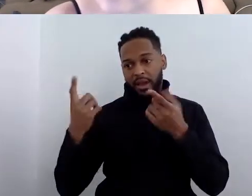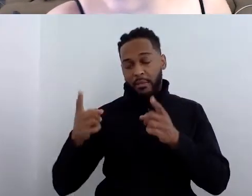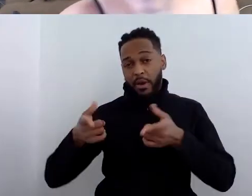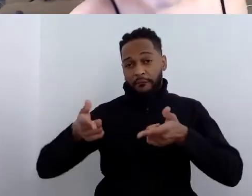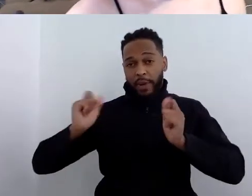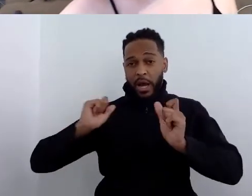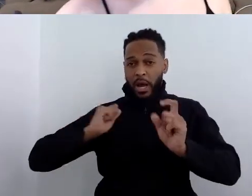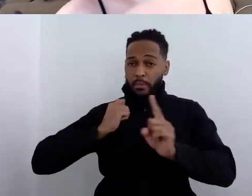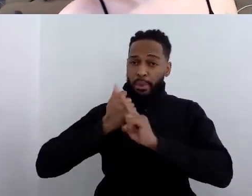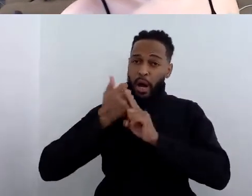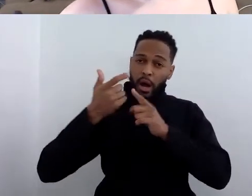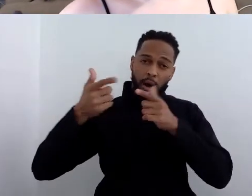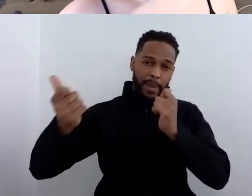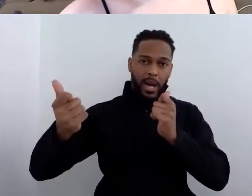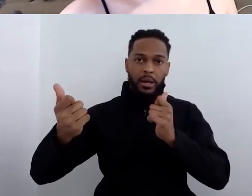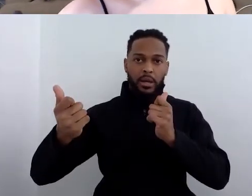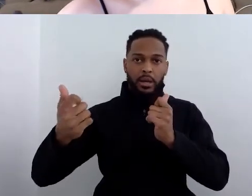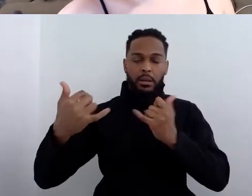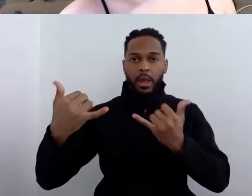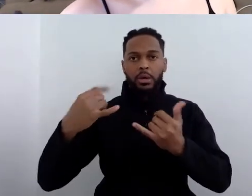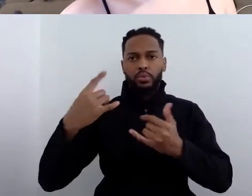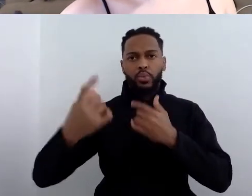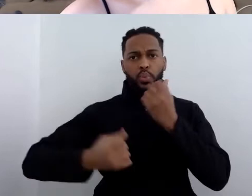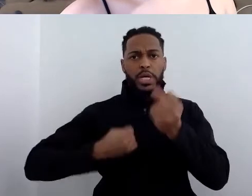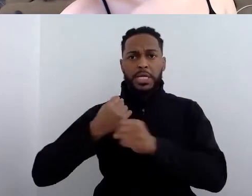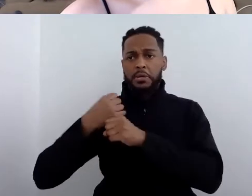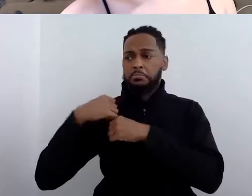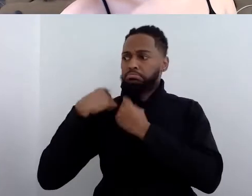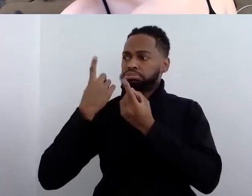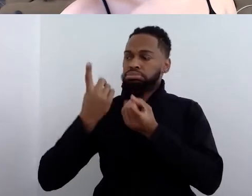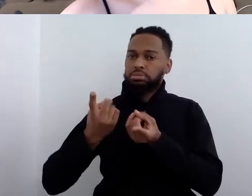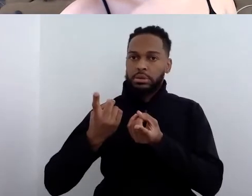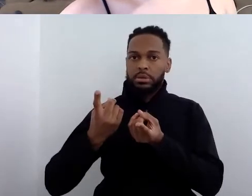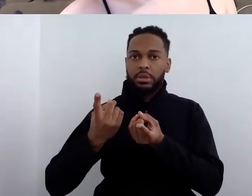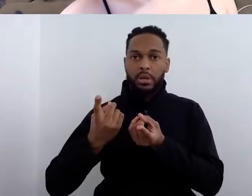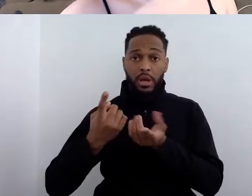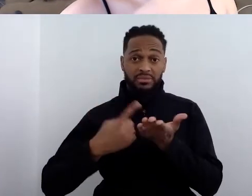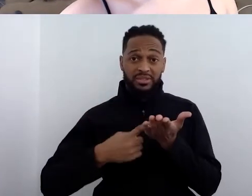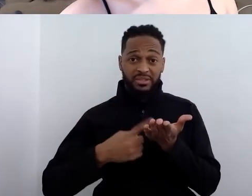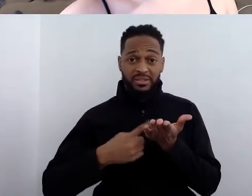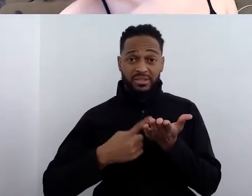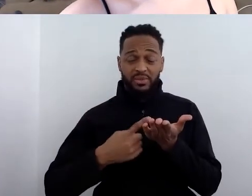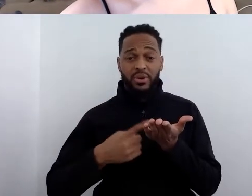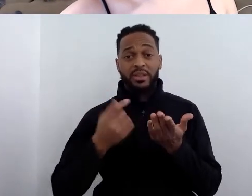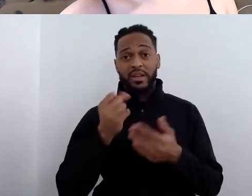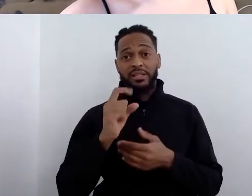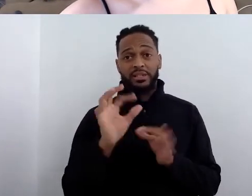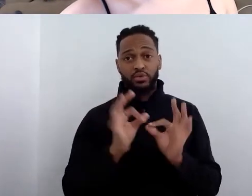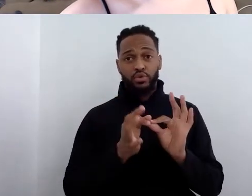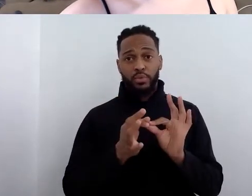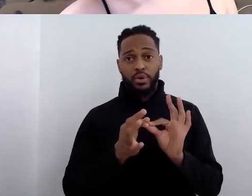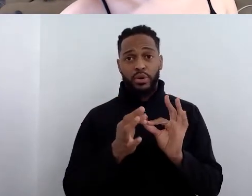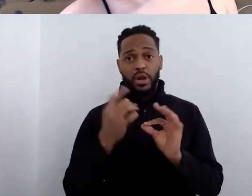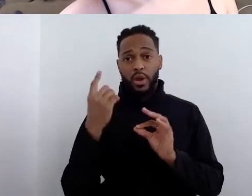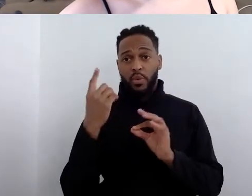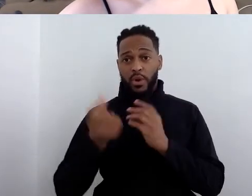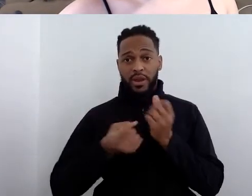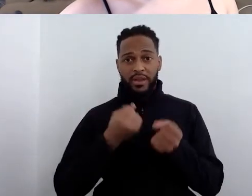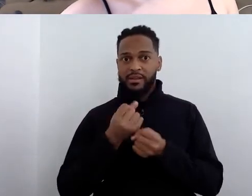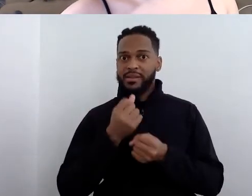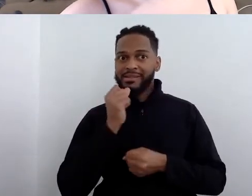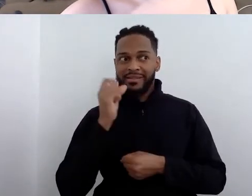this has been a year. How you haven't, we've talked about this a few times with ASL interpreters. In a year, nobody's thought about doing this